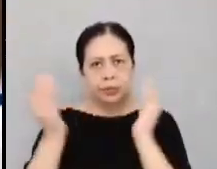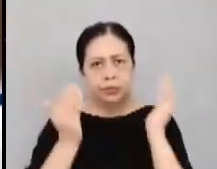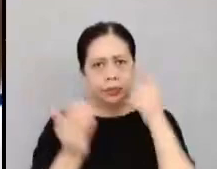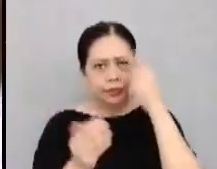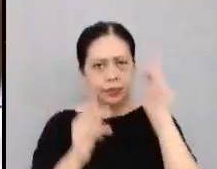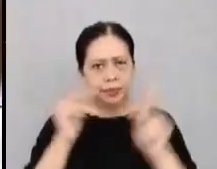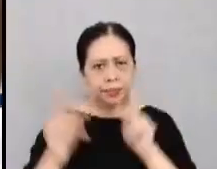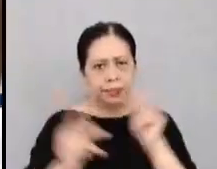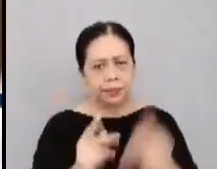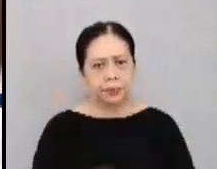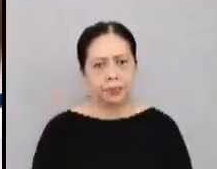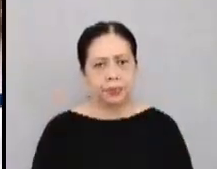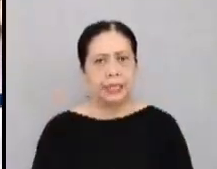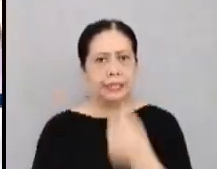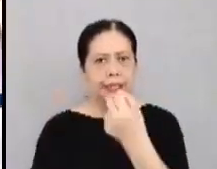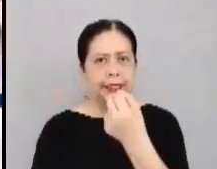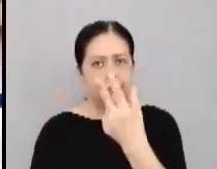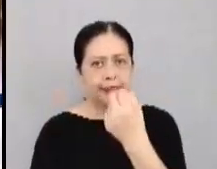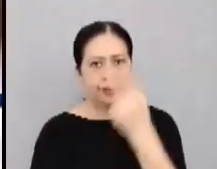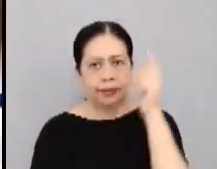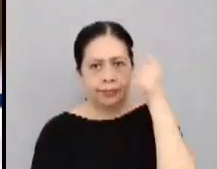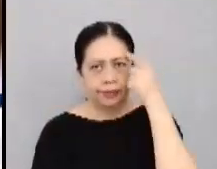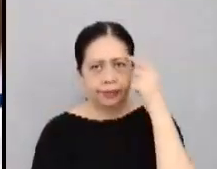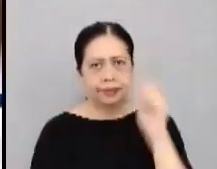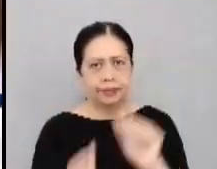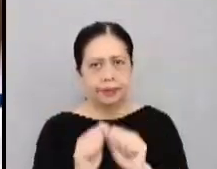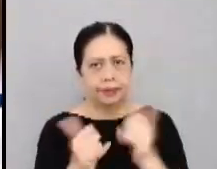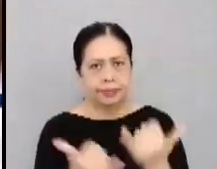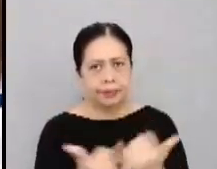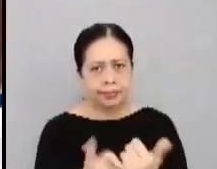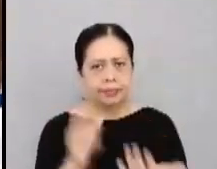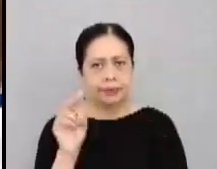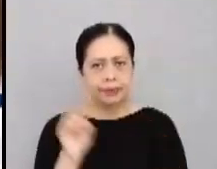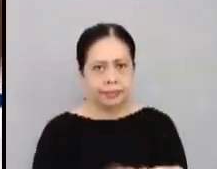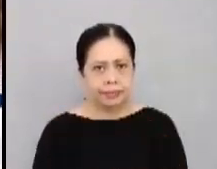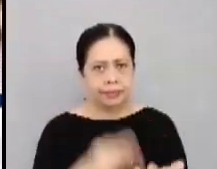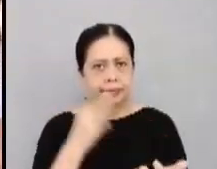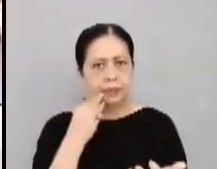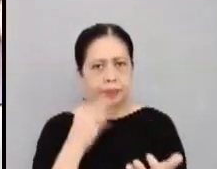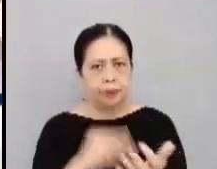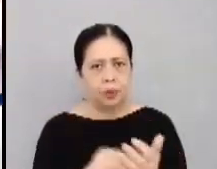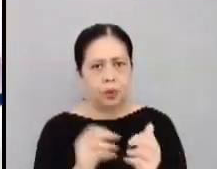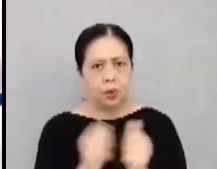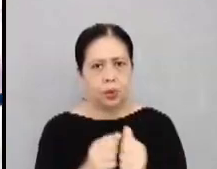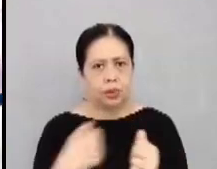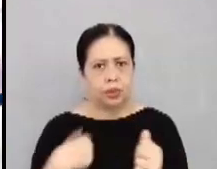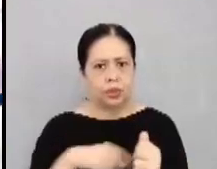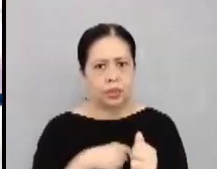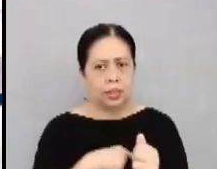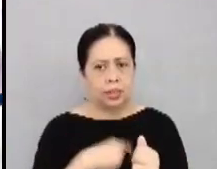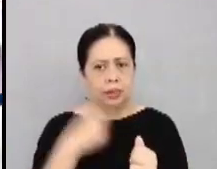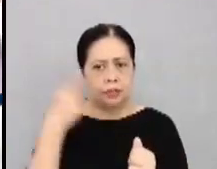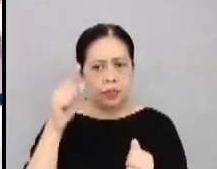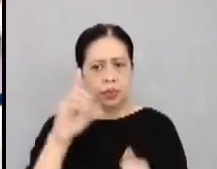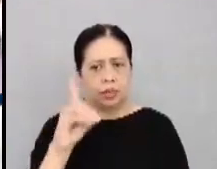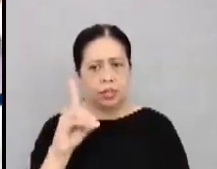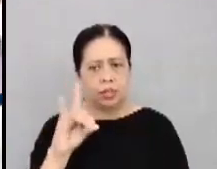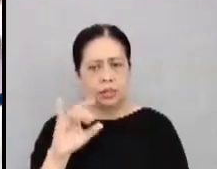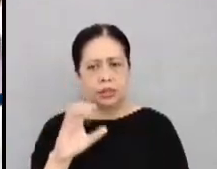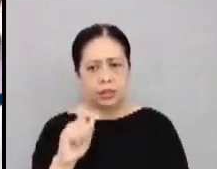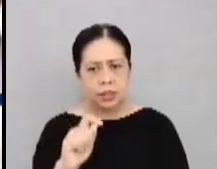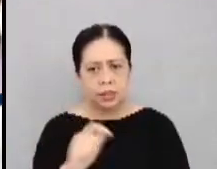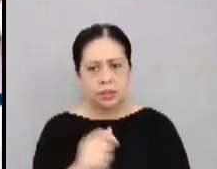government agencies here signed memorandum with us for for the dict to help